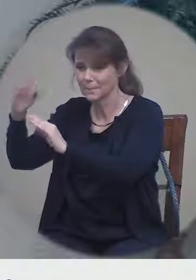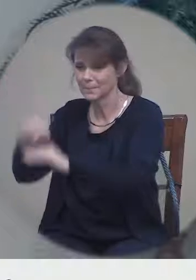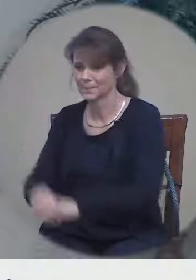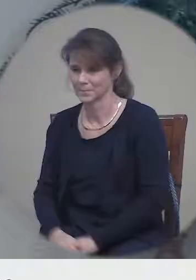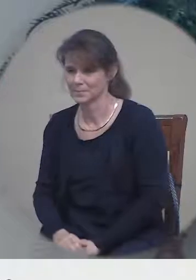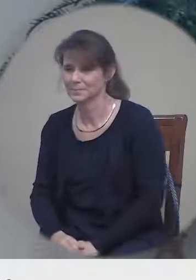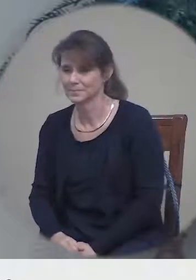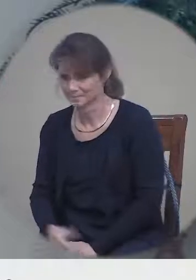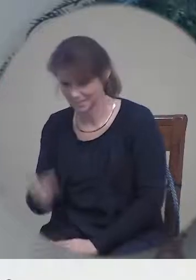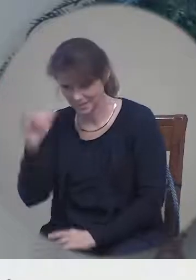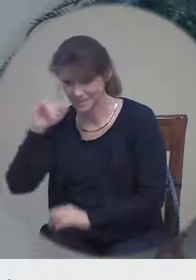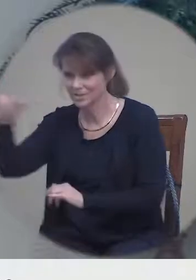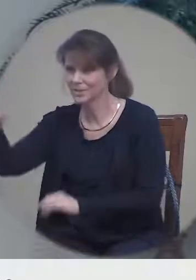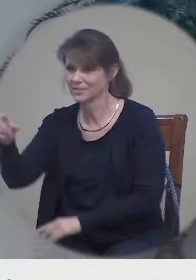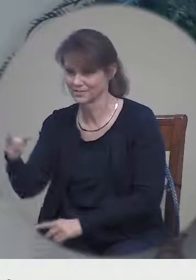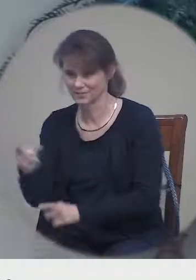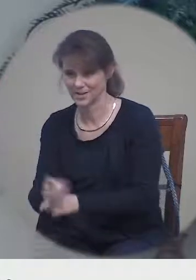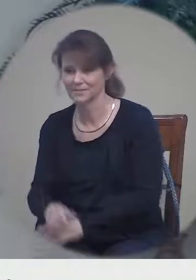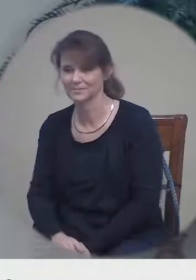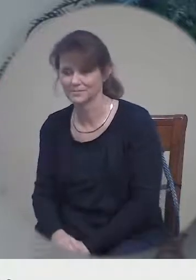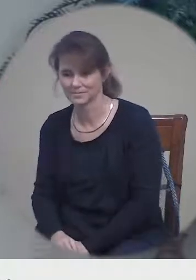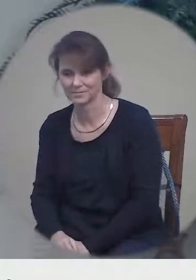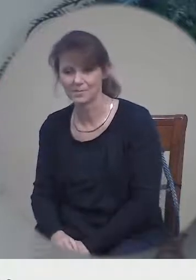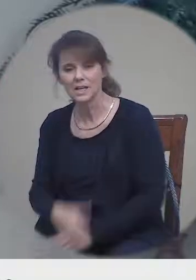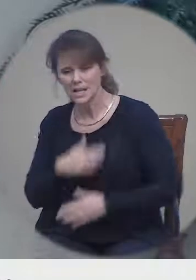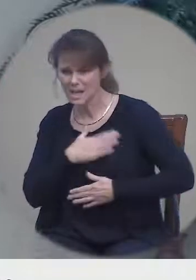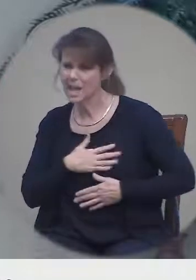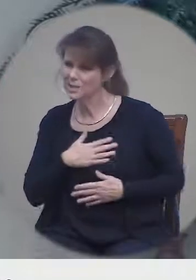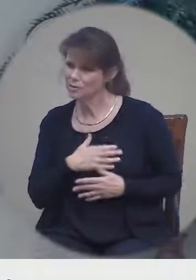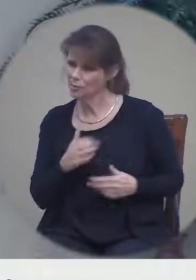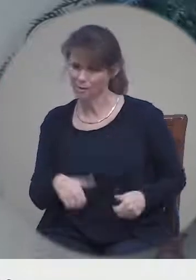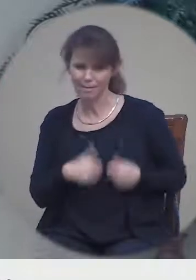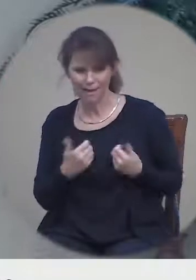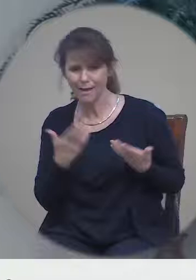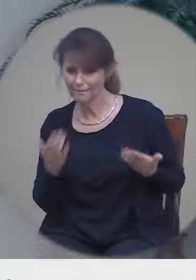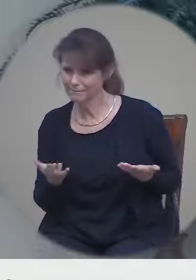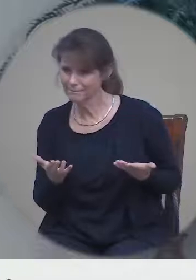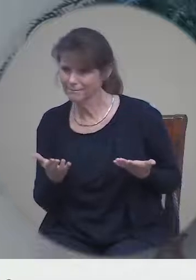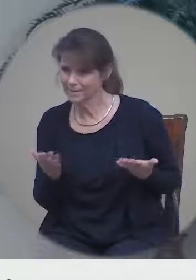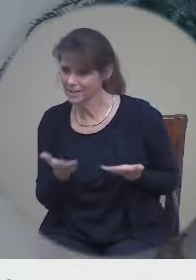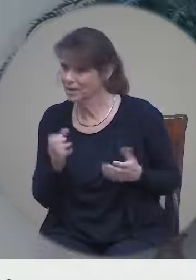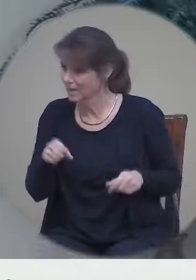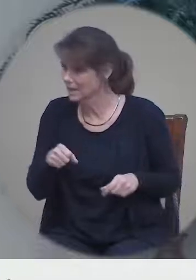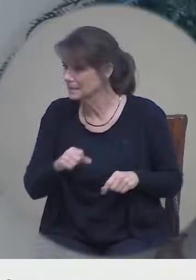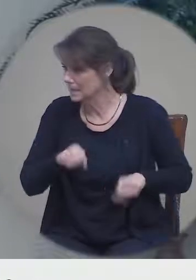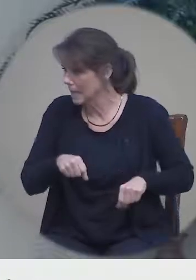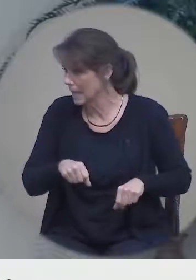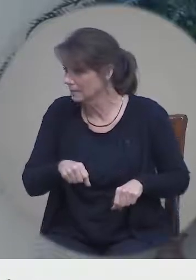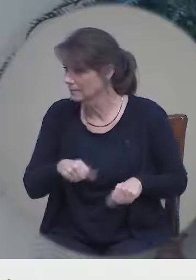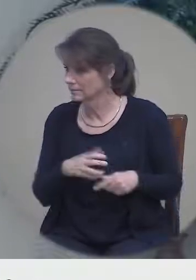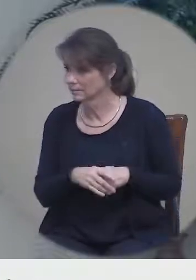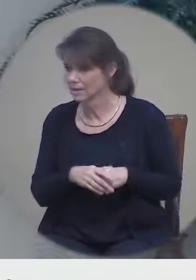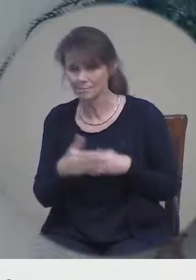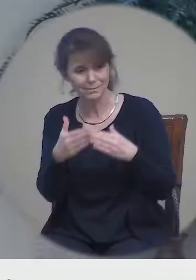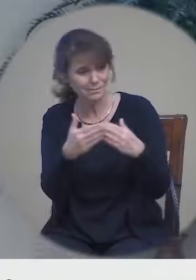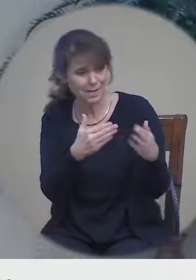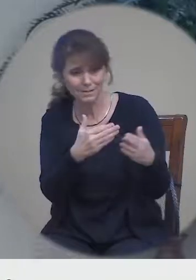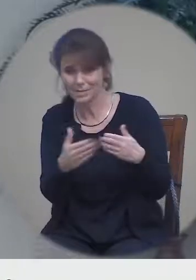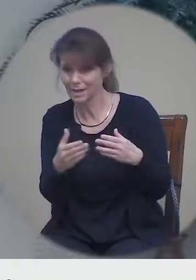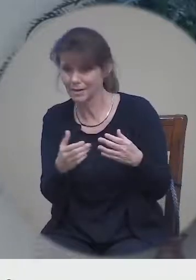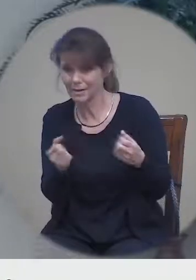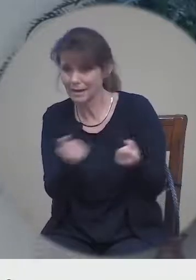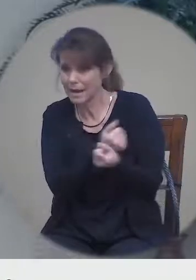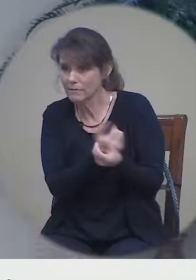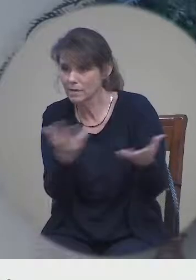not saying I would enjoy those things if that happened to me, but even if they stripped